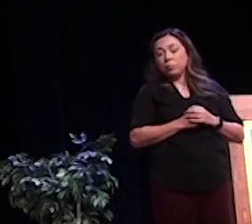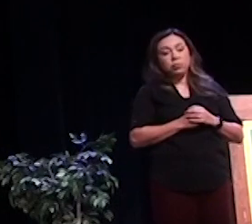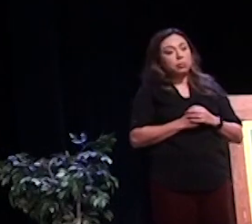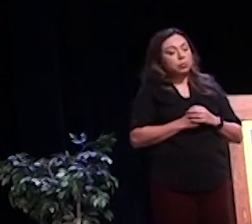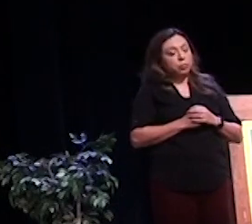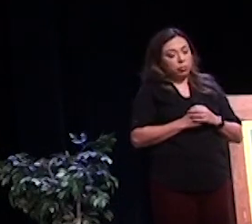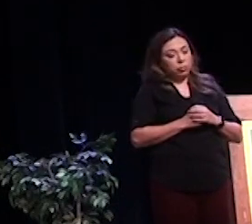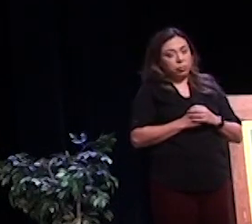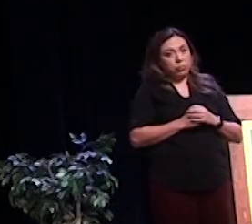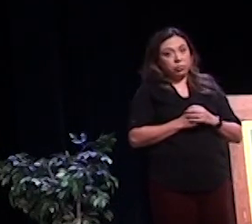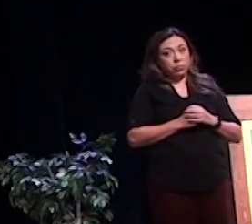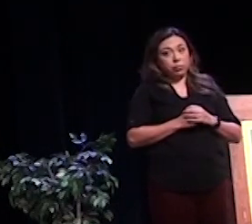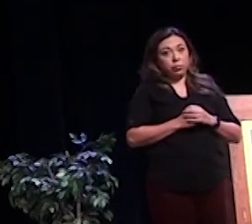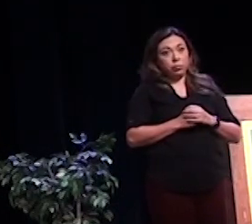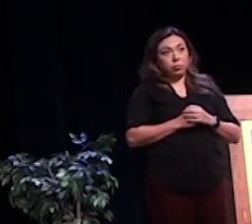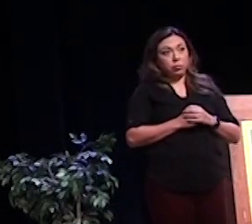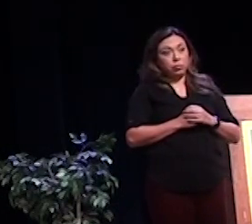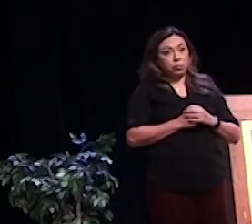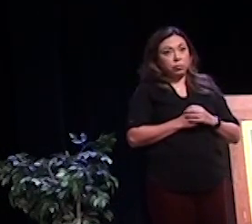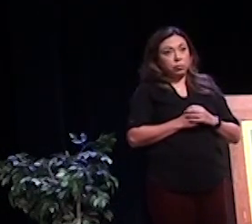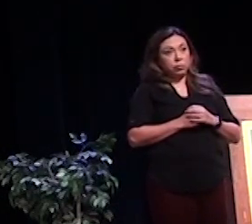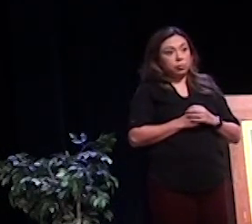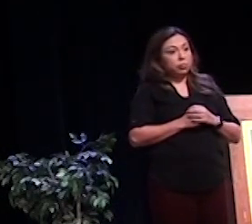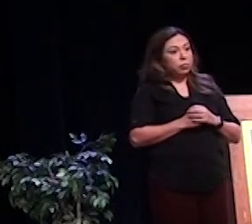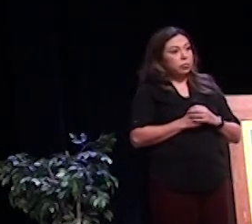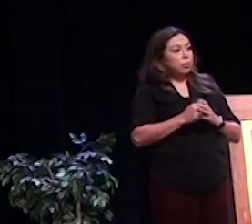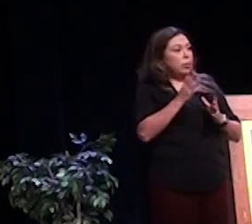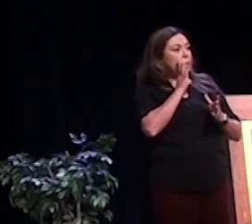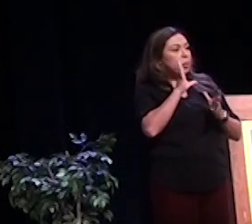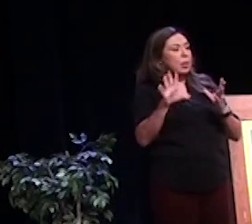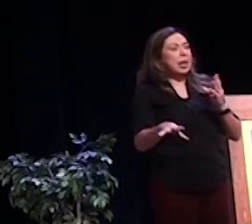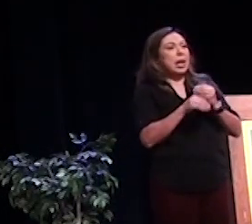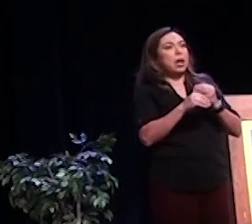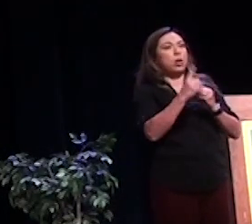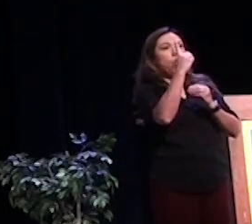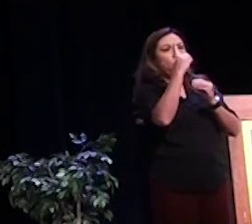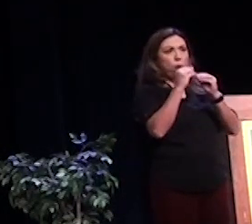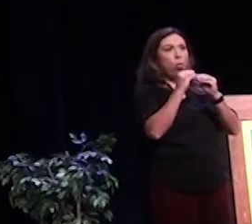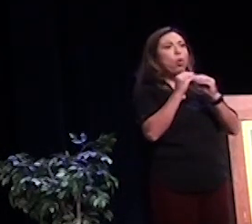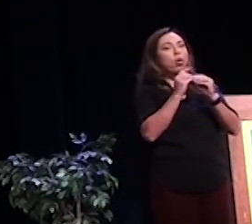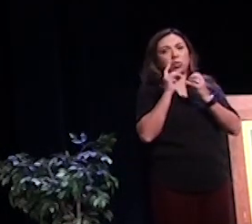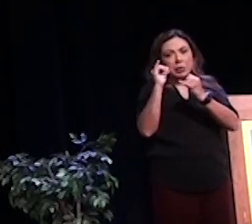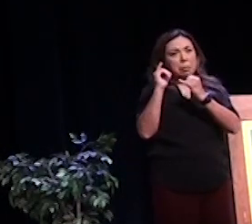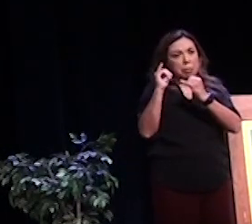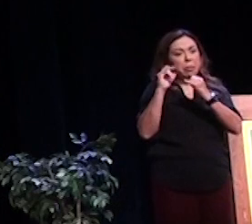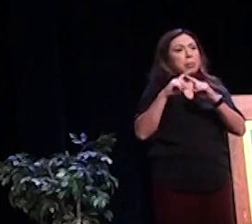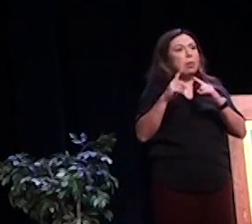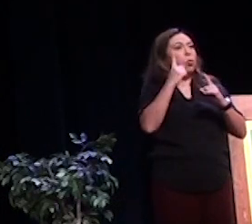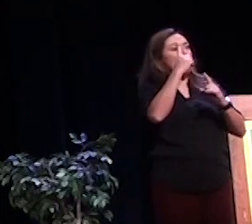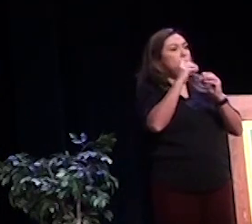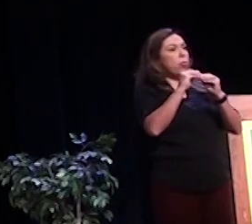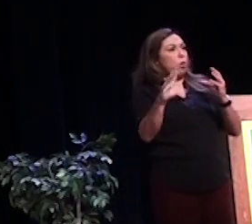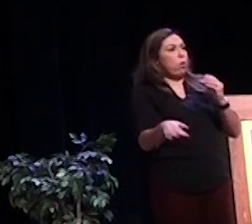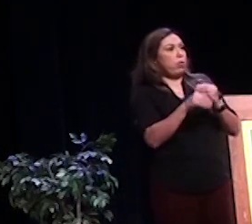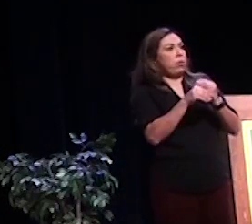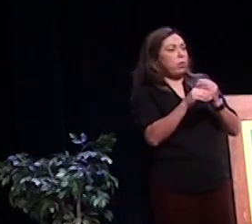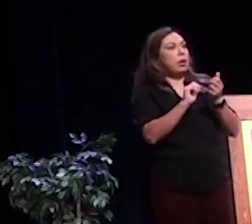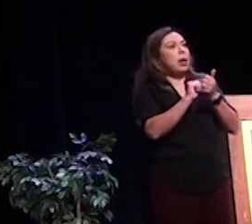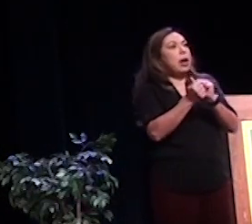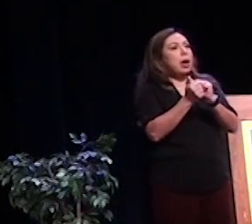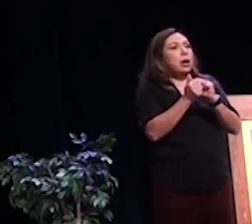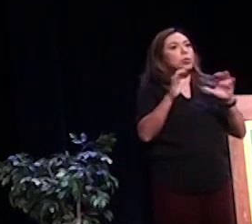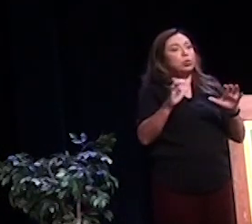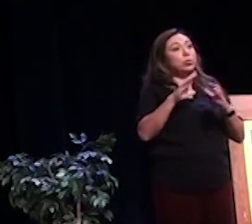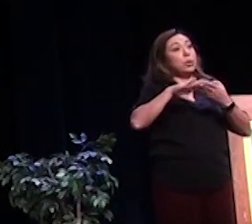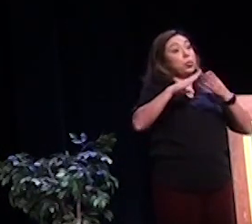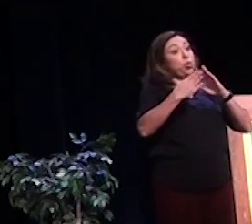So I echo those sentiments, and I'll add one more piece to how we view community and the importance within